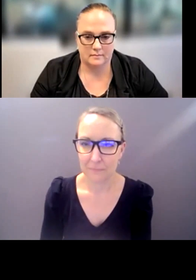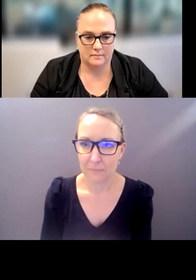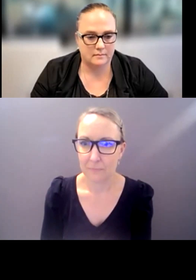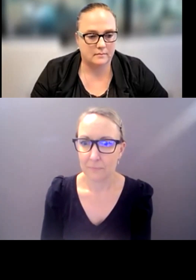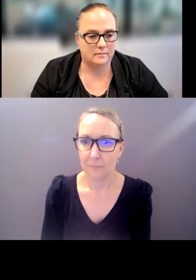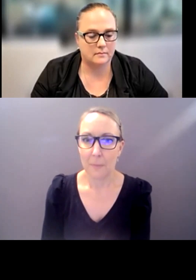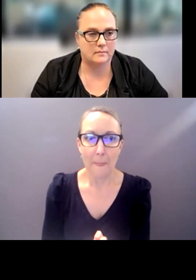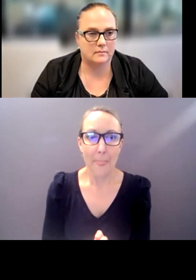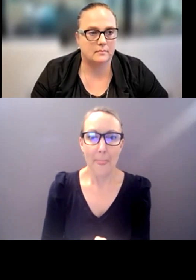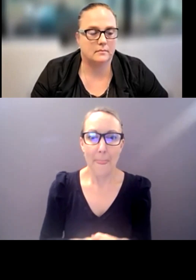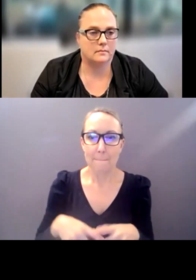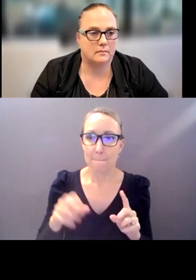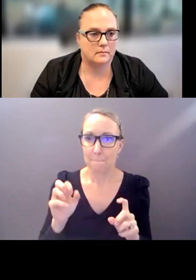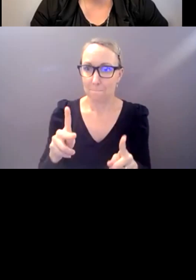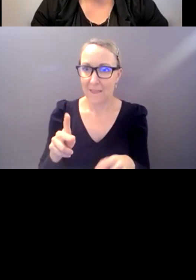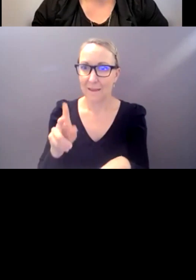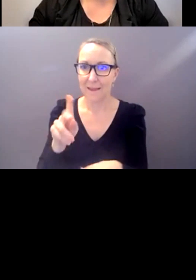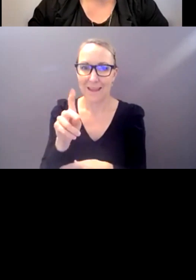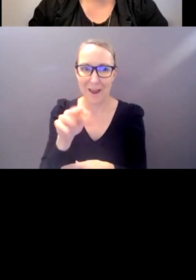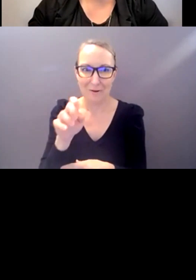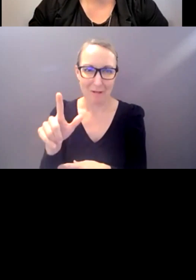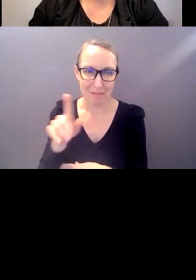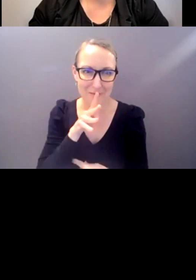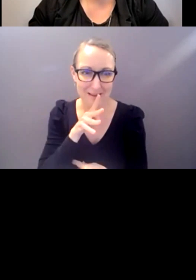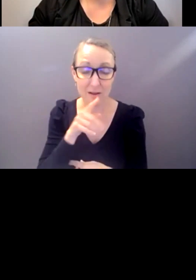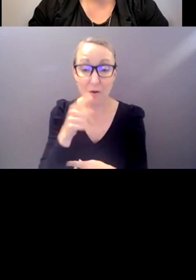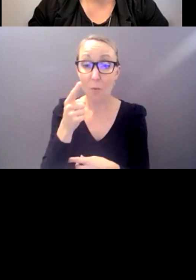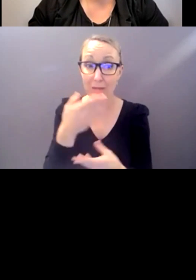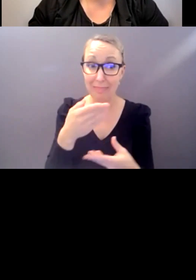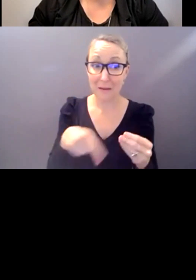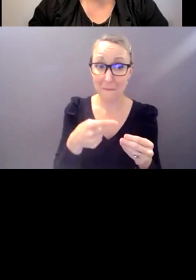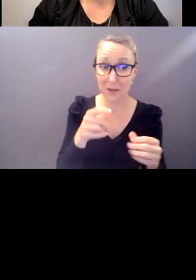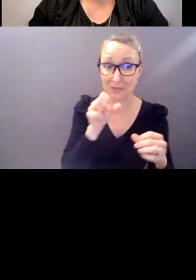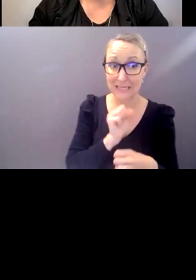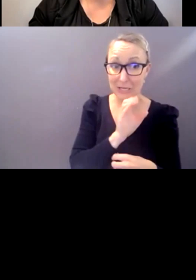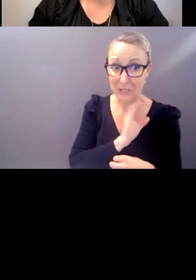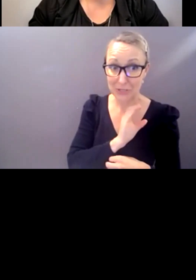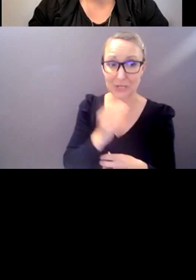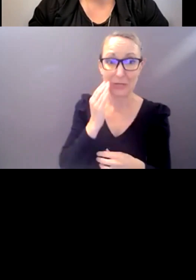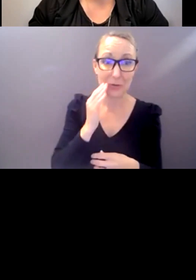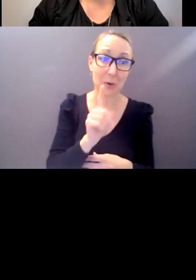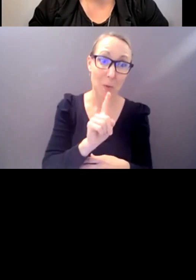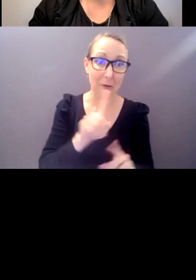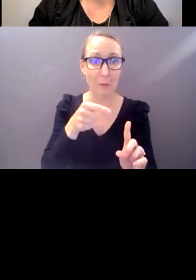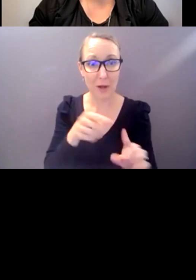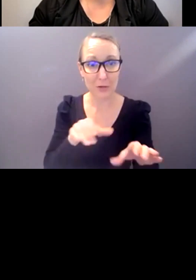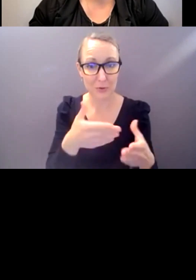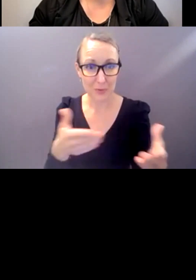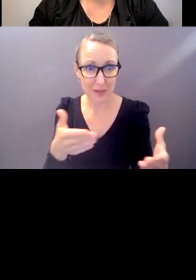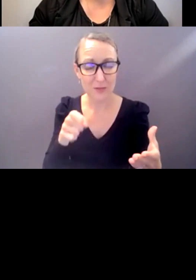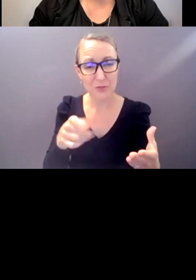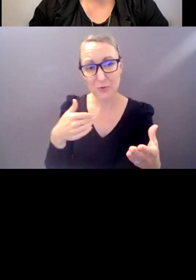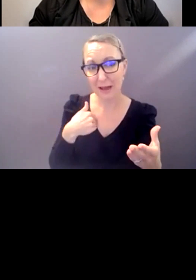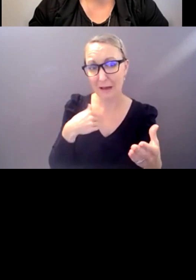go. One issue with seniors is remembering where and when and how to do things. Are there any plans in hubs and spokes to extend mere referrals